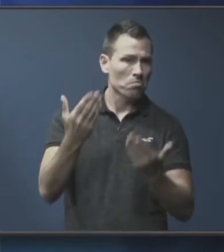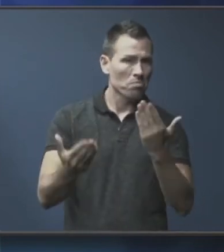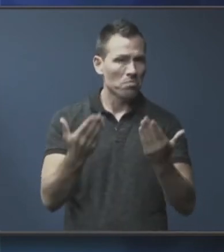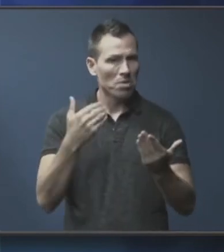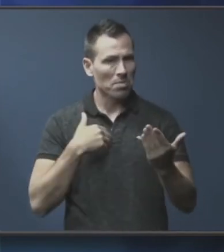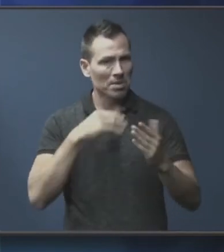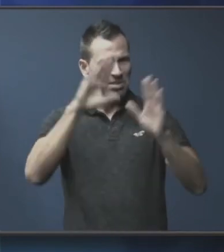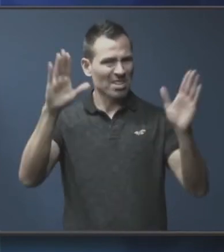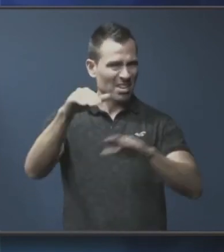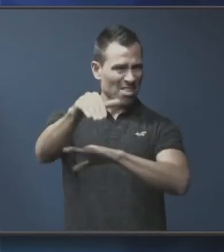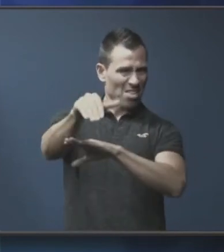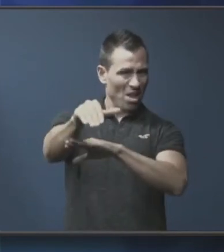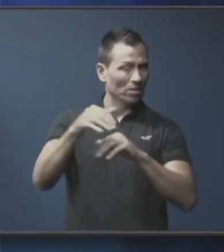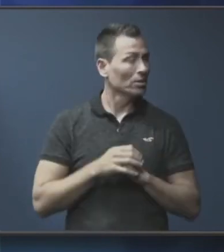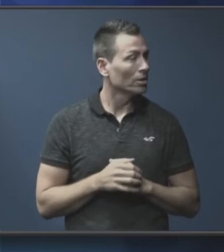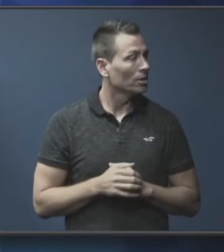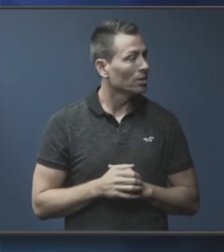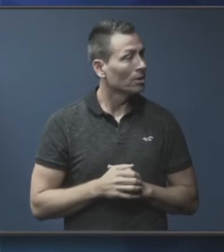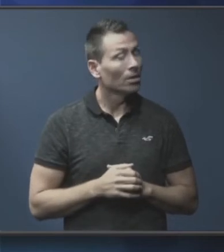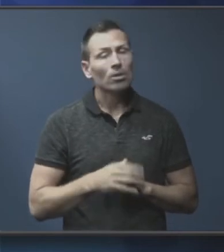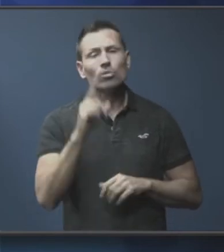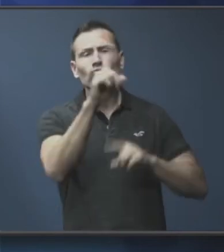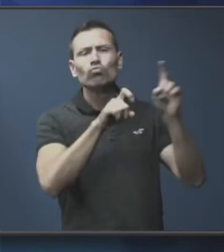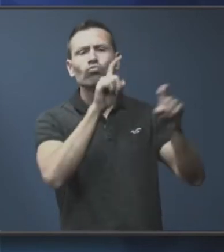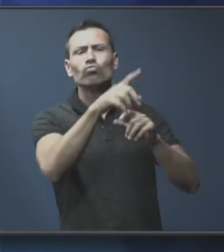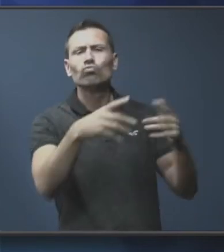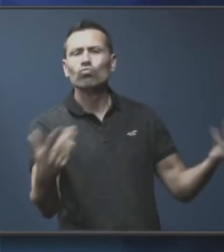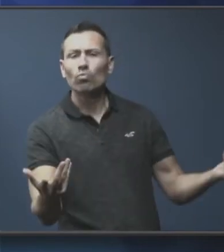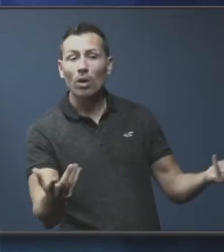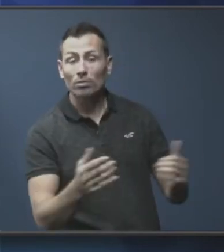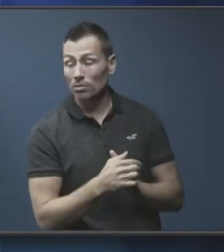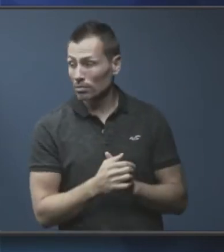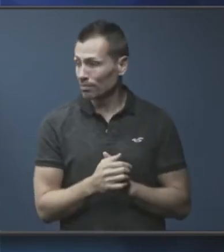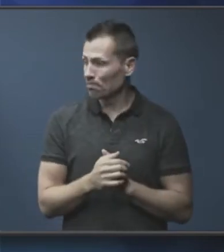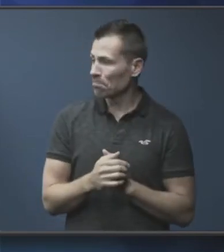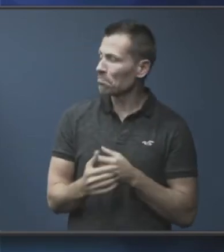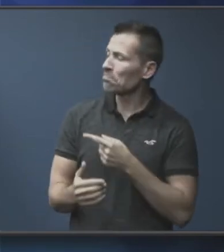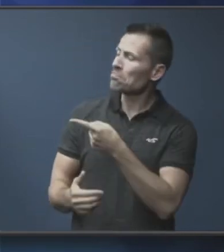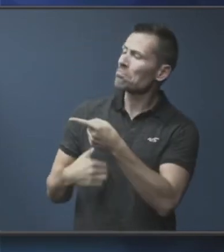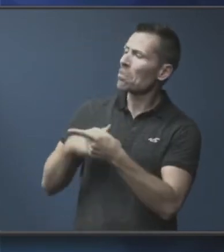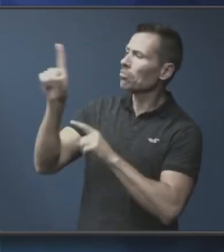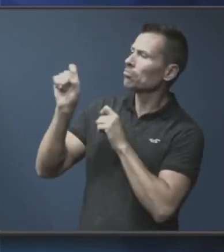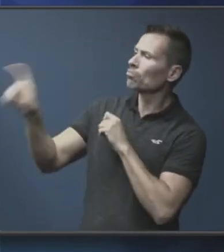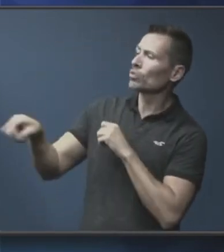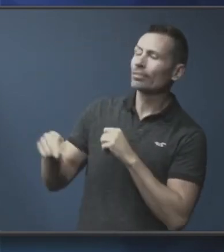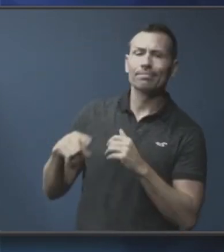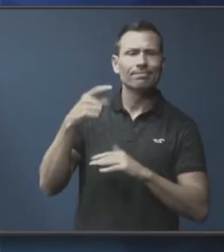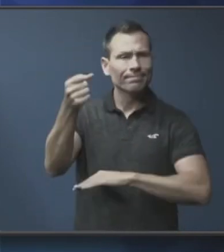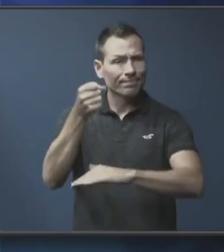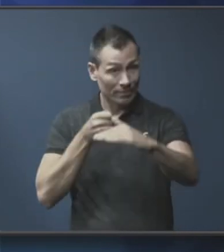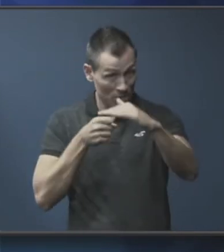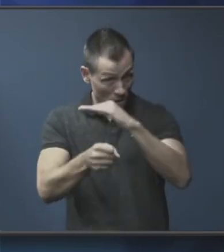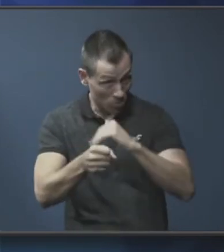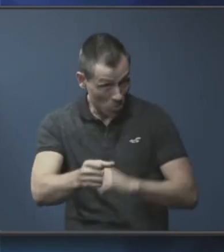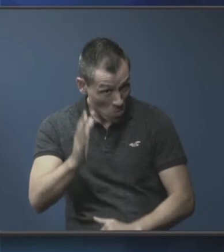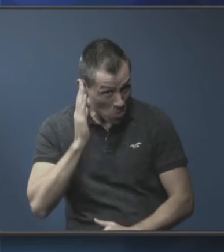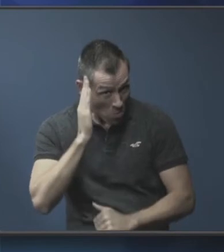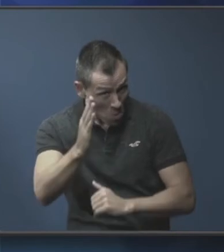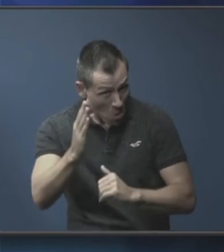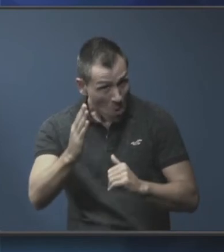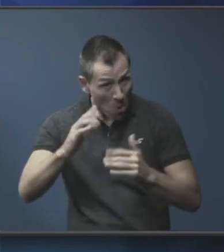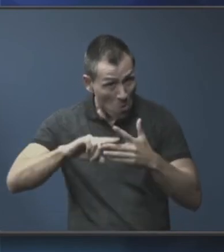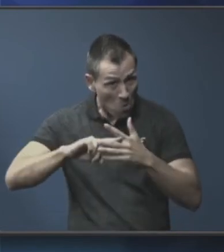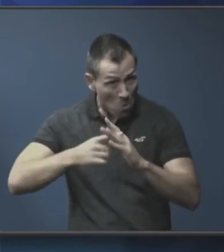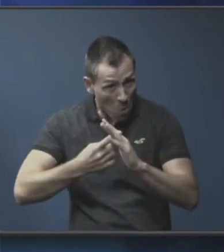No other questions? About shelters, I understand that we may still be activating some based on certain members of the population who have needs during